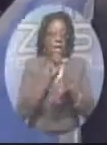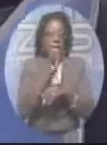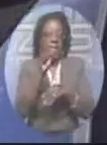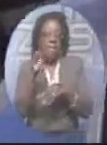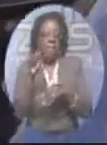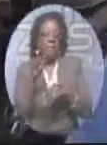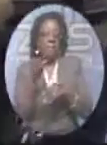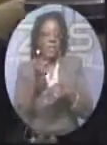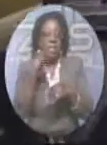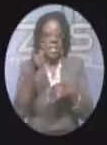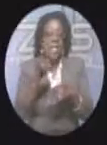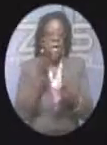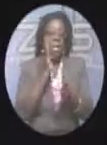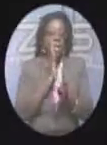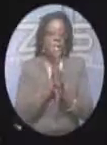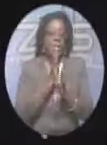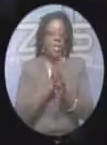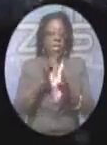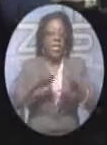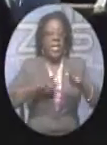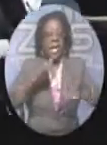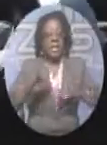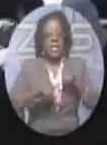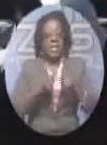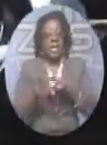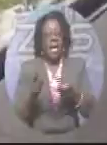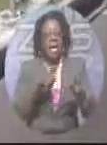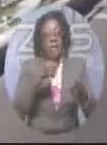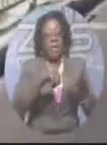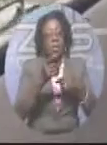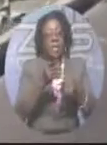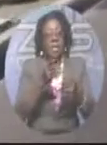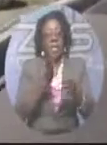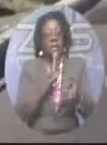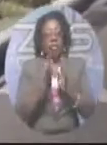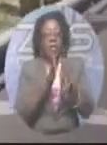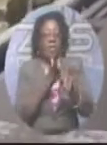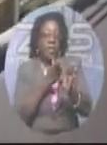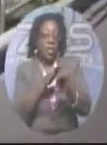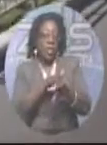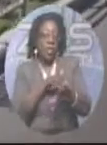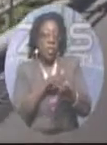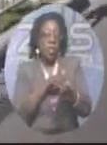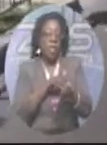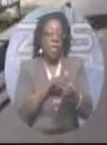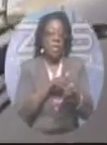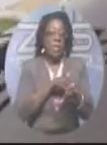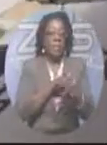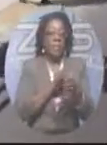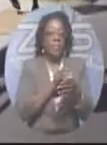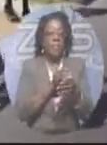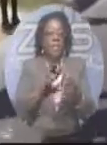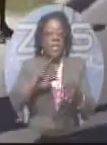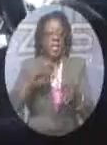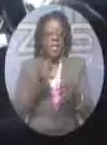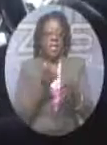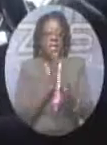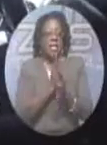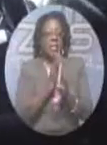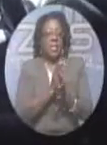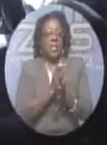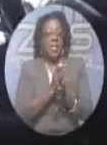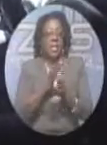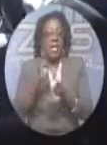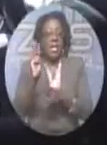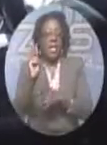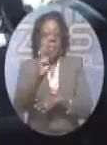see the bus stop in action. As we approach, traffic slowed to a standstill. I could get used to this, just like the buses down in